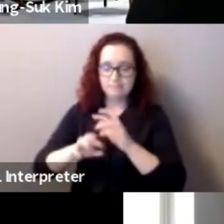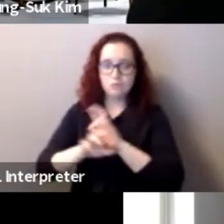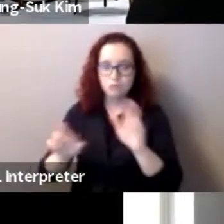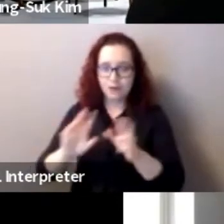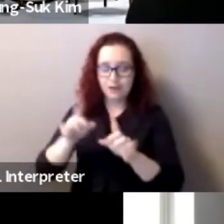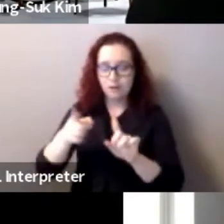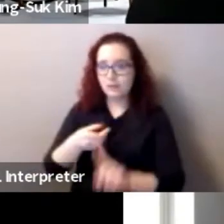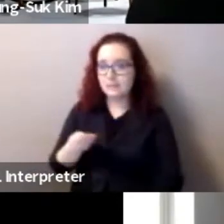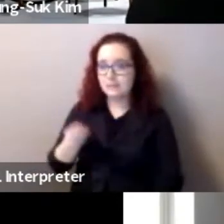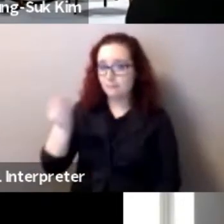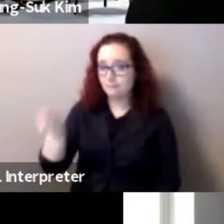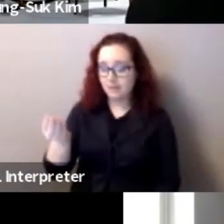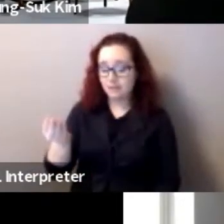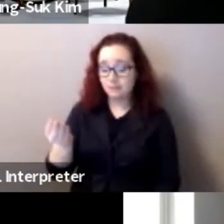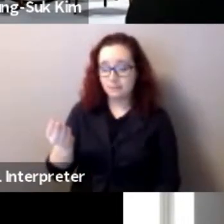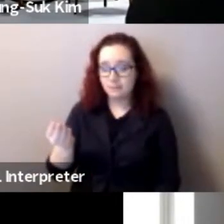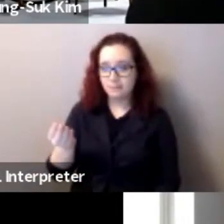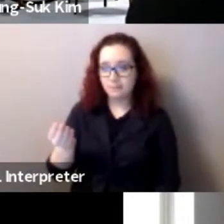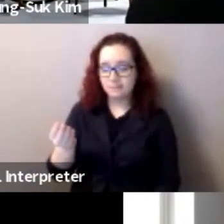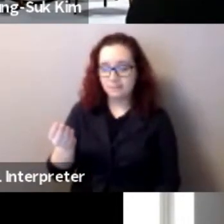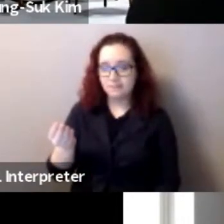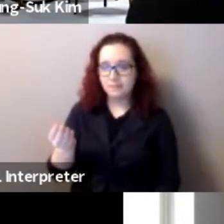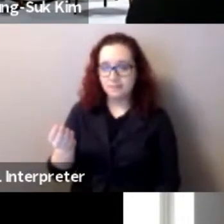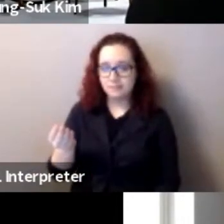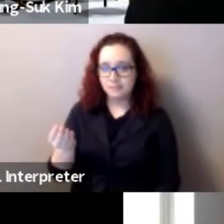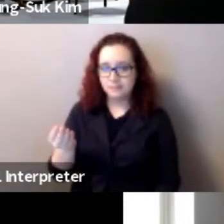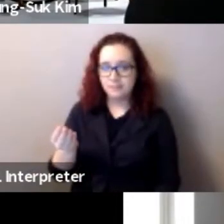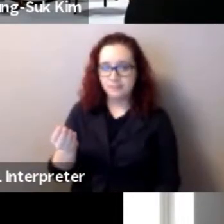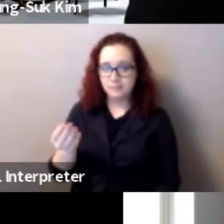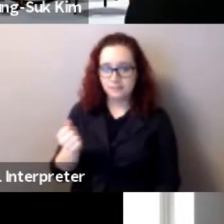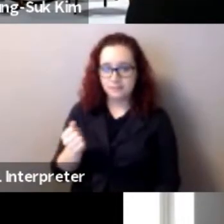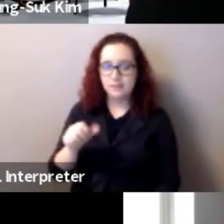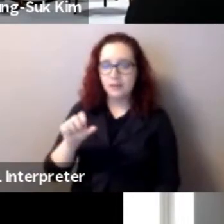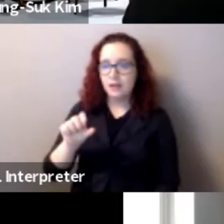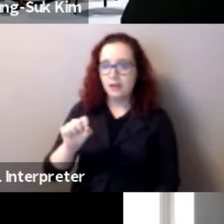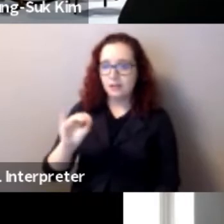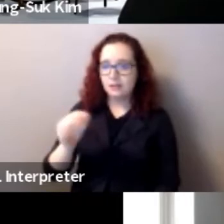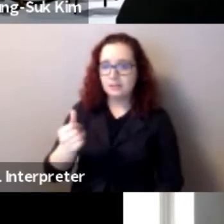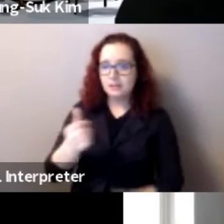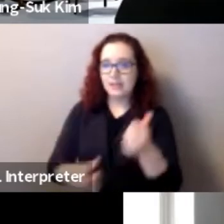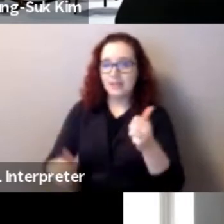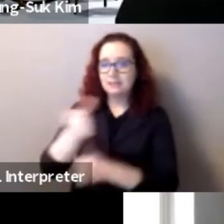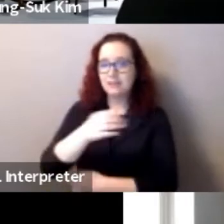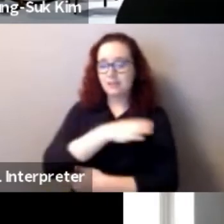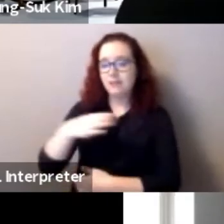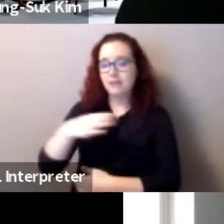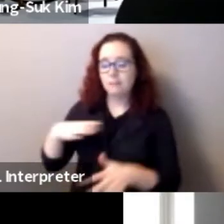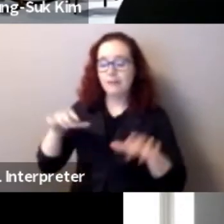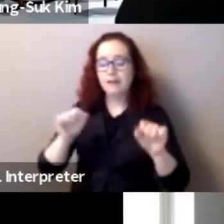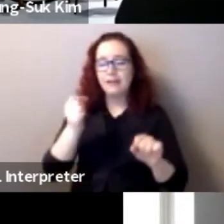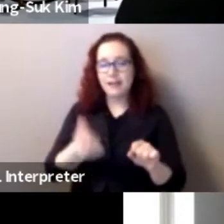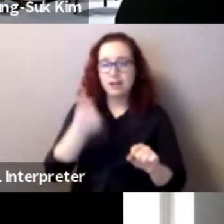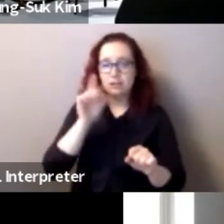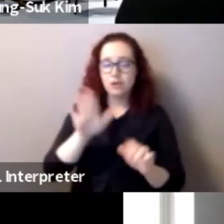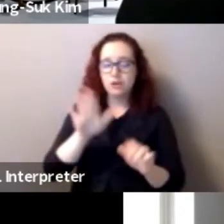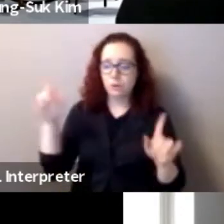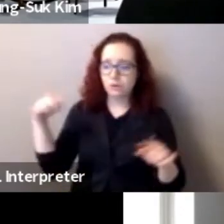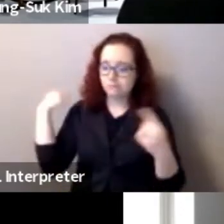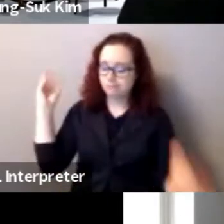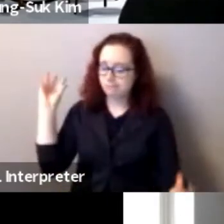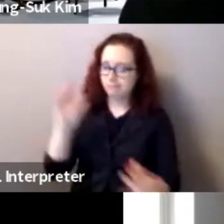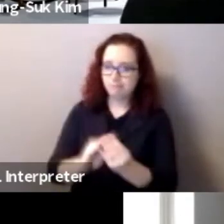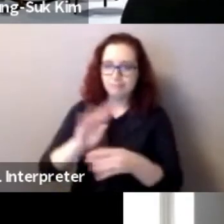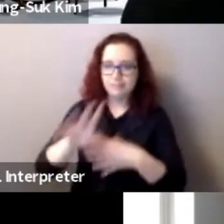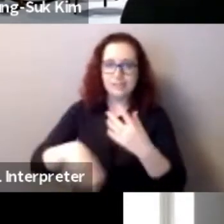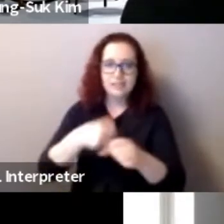form. And as I said earlier, it's really a great way for the SIG Executive Committee to really get a sense of what you've been doing throughout the year, not in a punitive oversight kind of way,